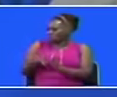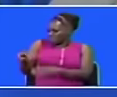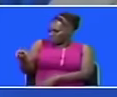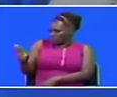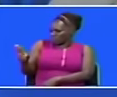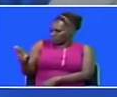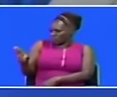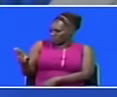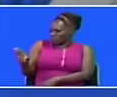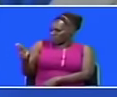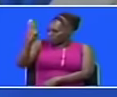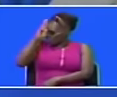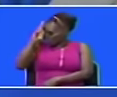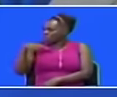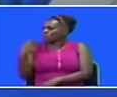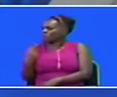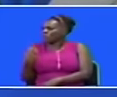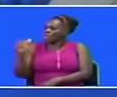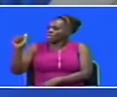risasi ni afisa wa traffic ama ni afisa